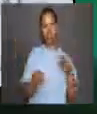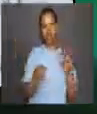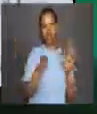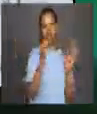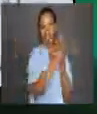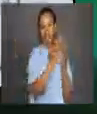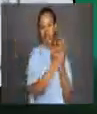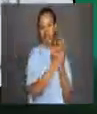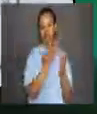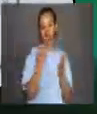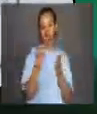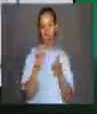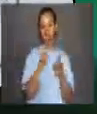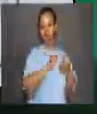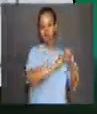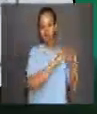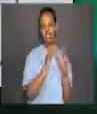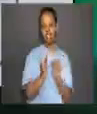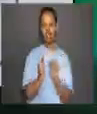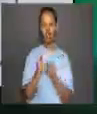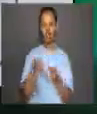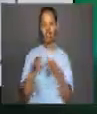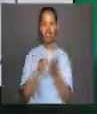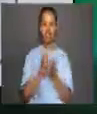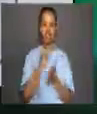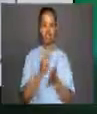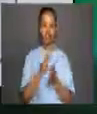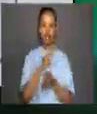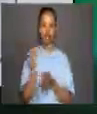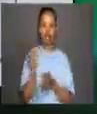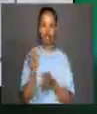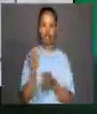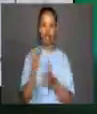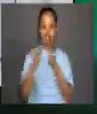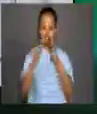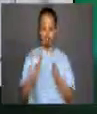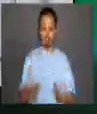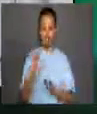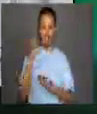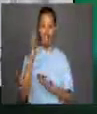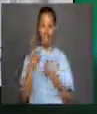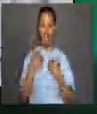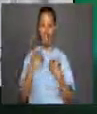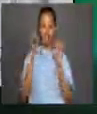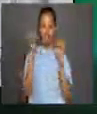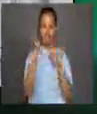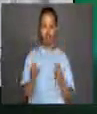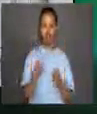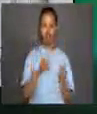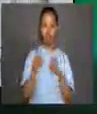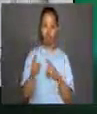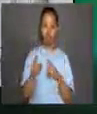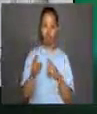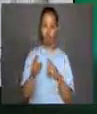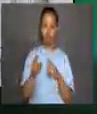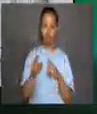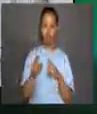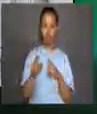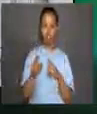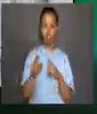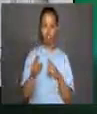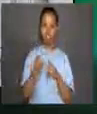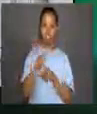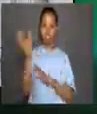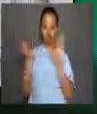shape allows snow to fall off easily, which prevents branches from